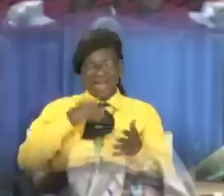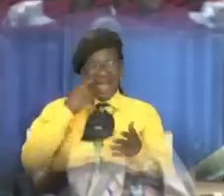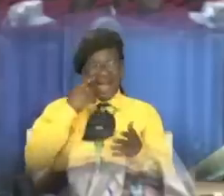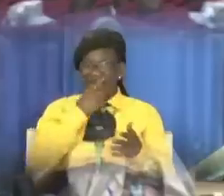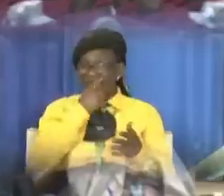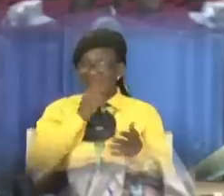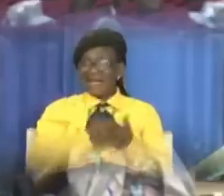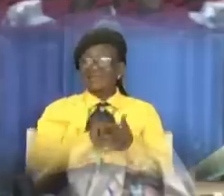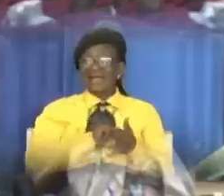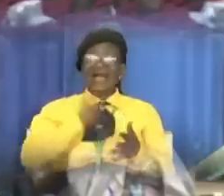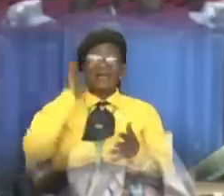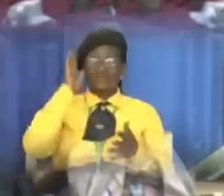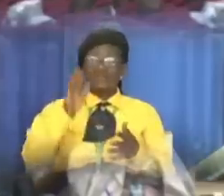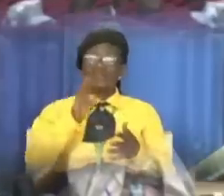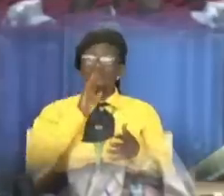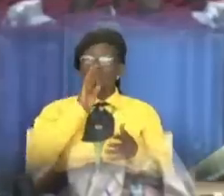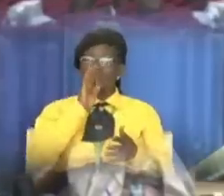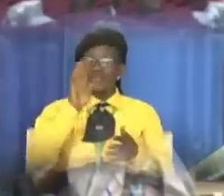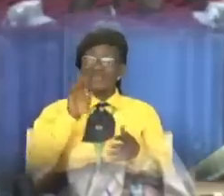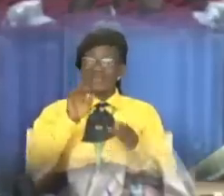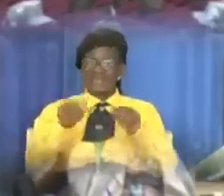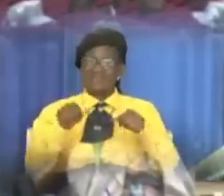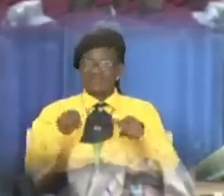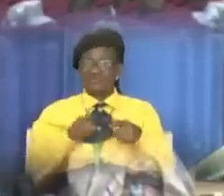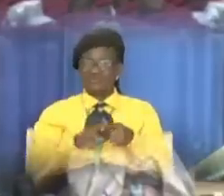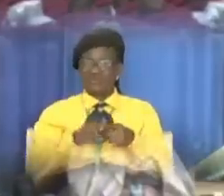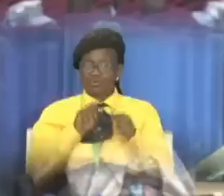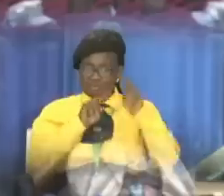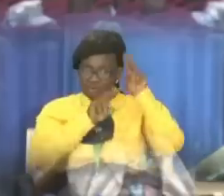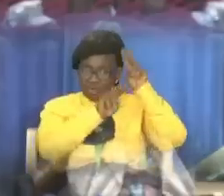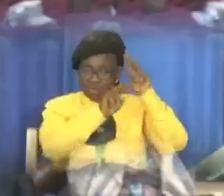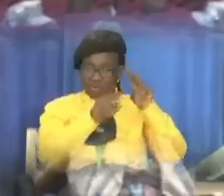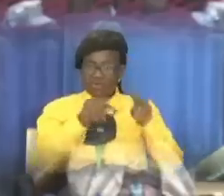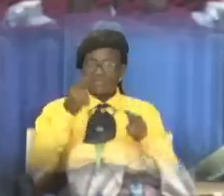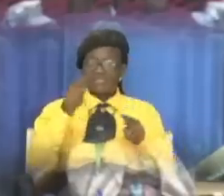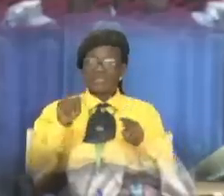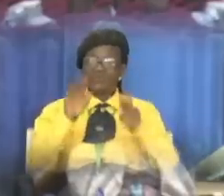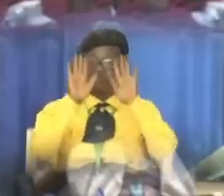to behold wondrous things from your word.